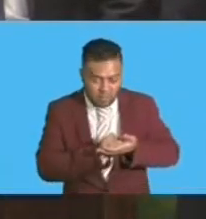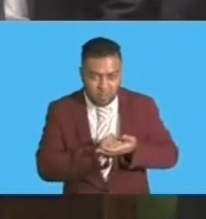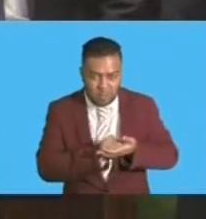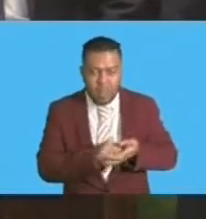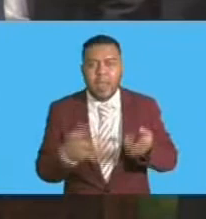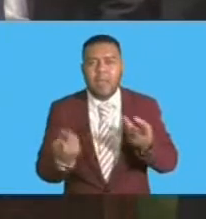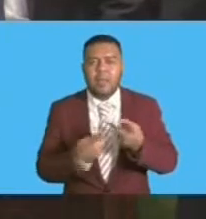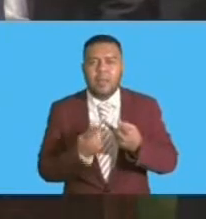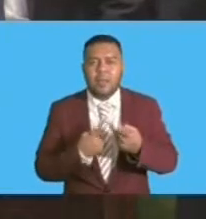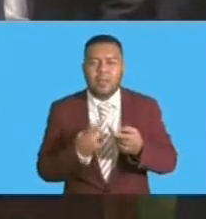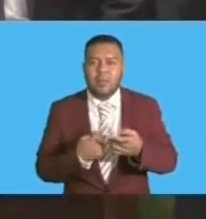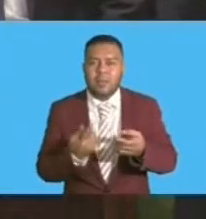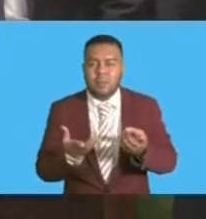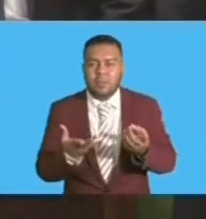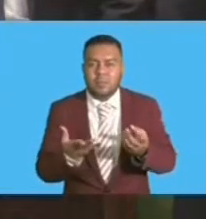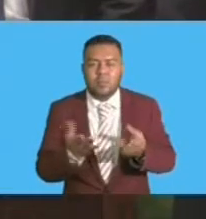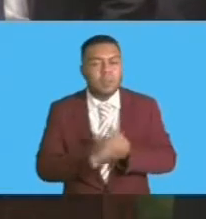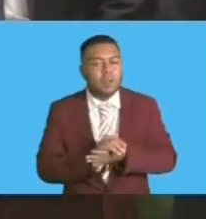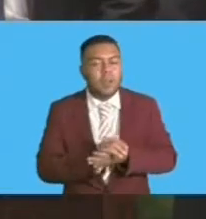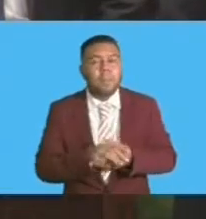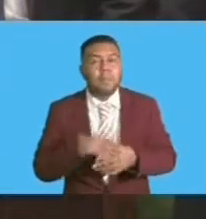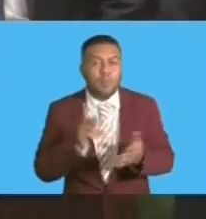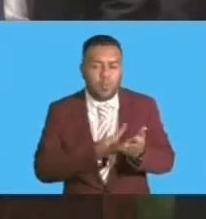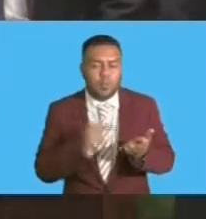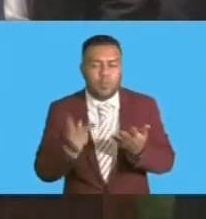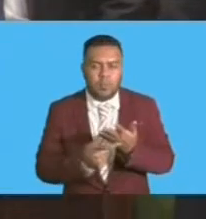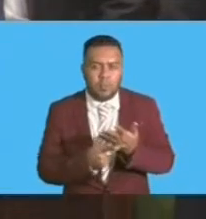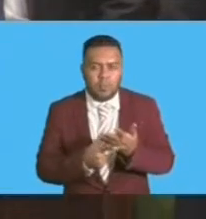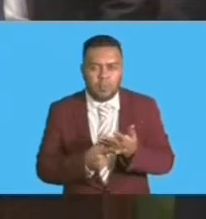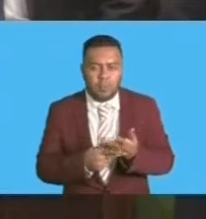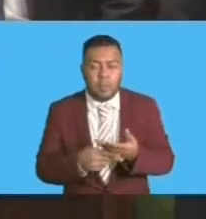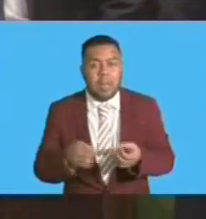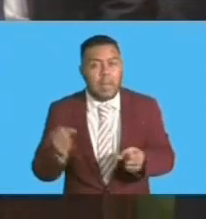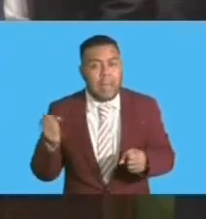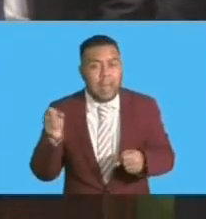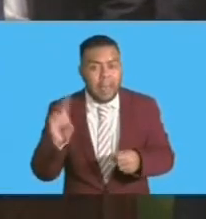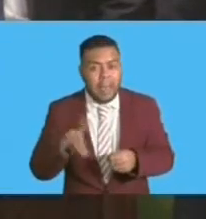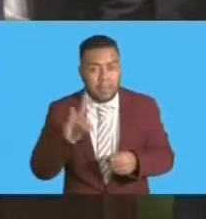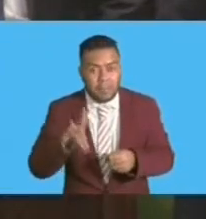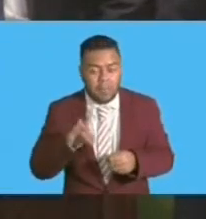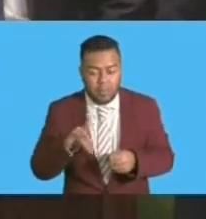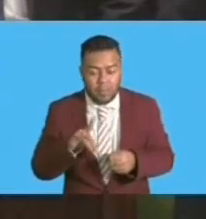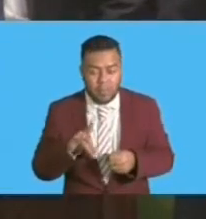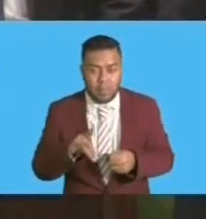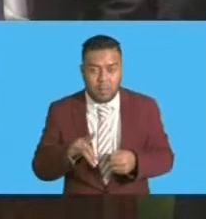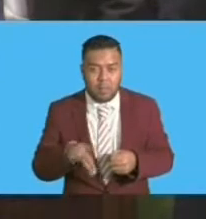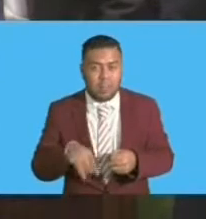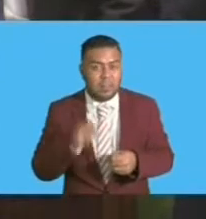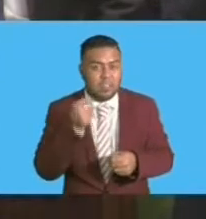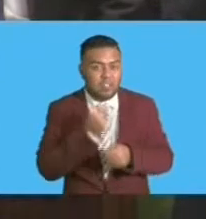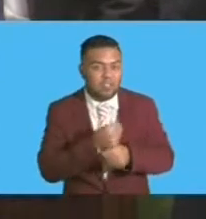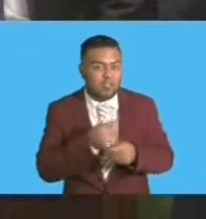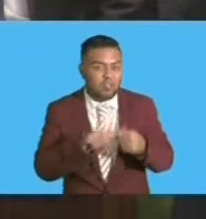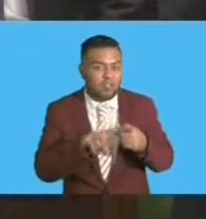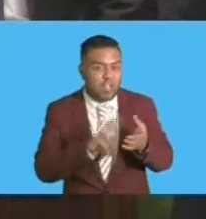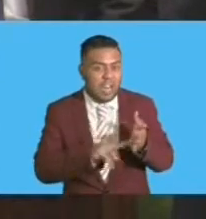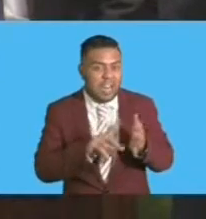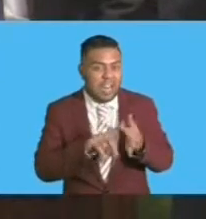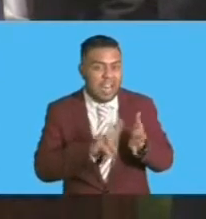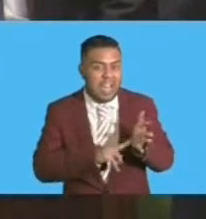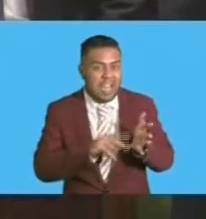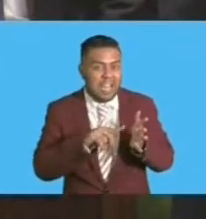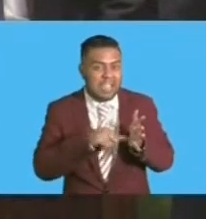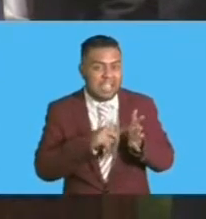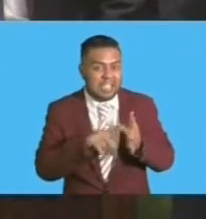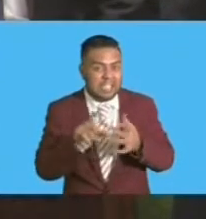in breeding programs. Mr. Speaker said animal genetic diversity is critical for food security and rural development.